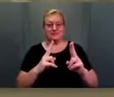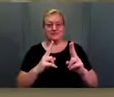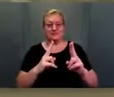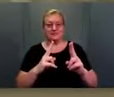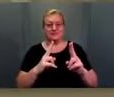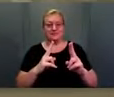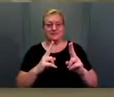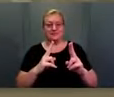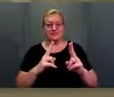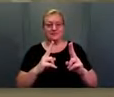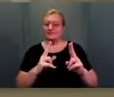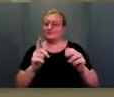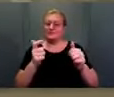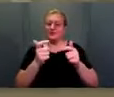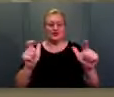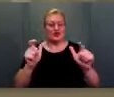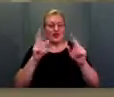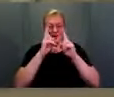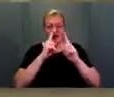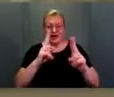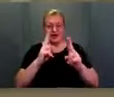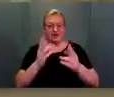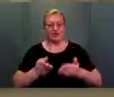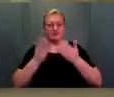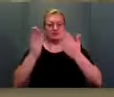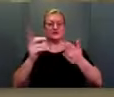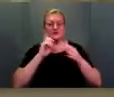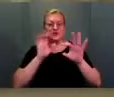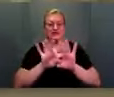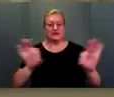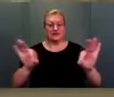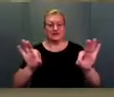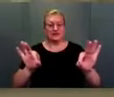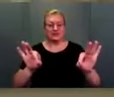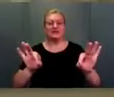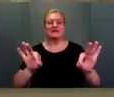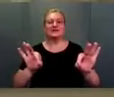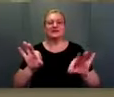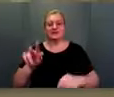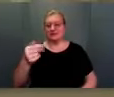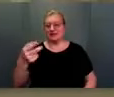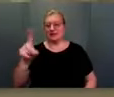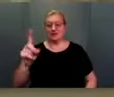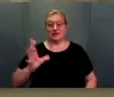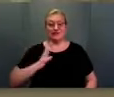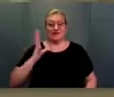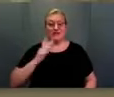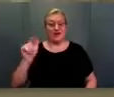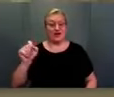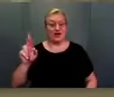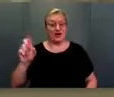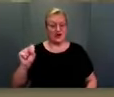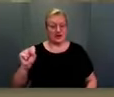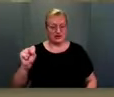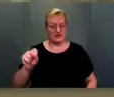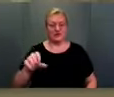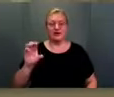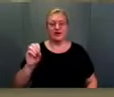I have the great honor to present for the degree of Doctor of Fine Arts, honoris causa, Orville